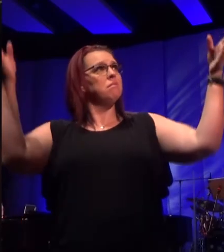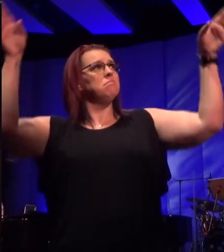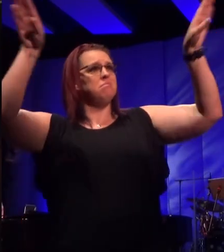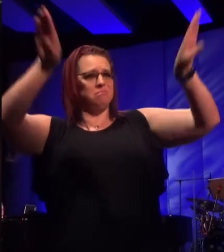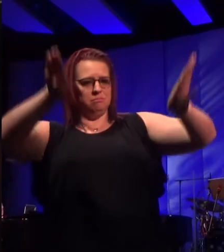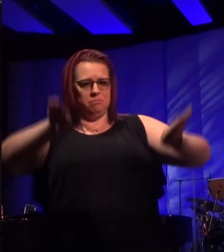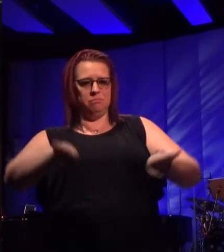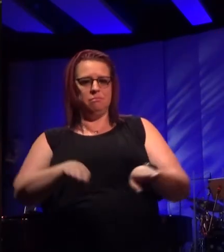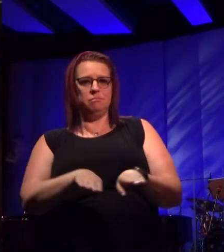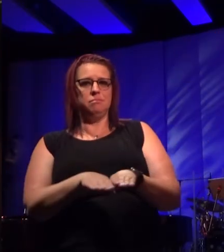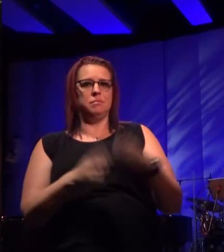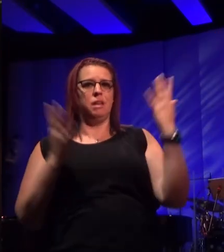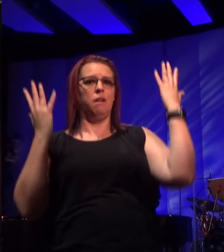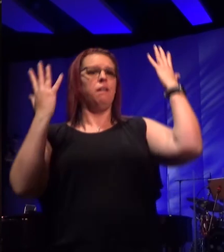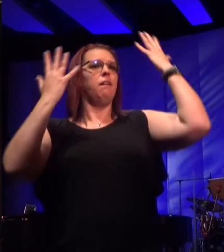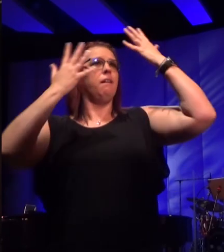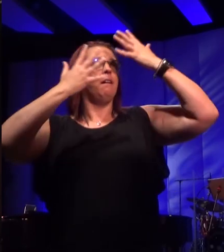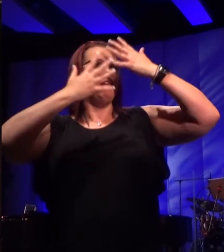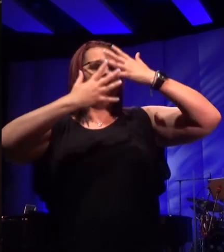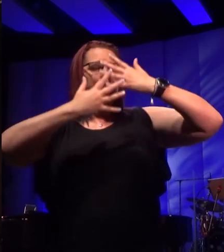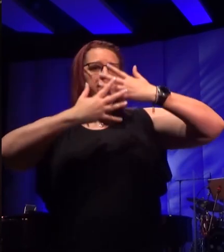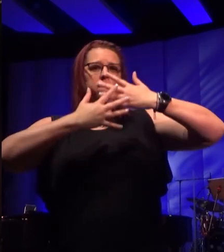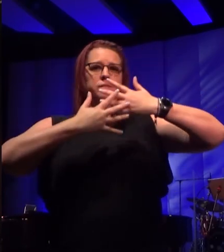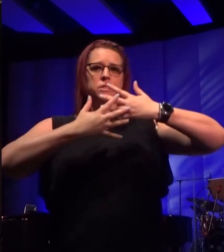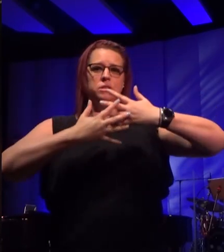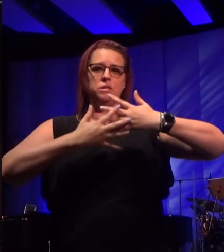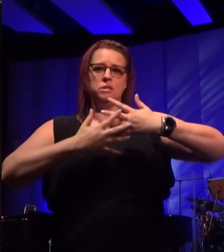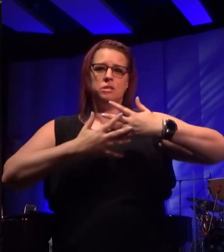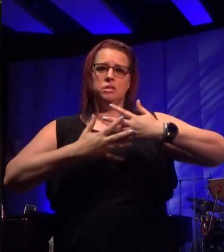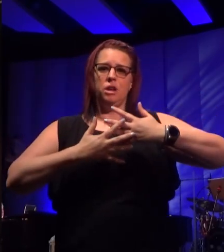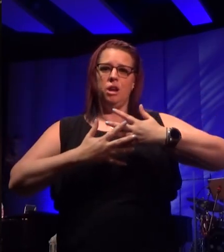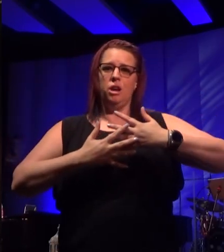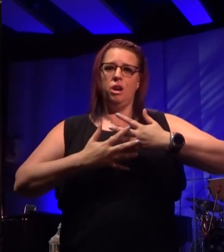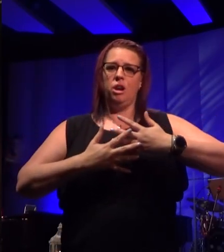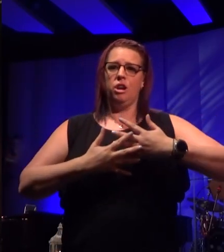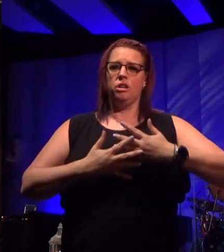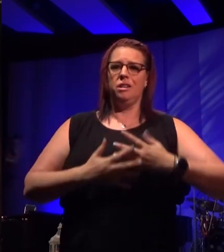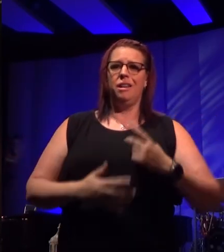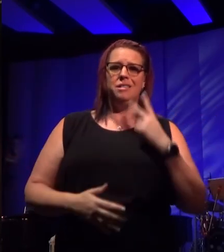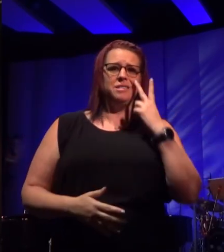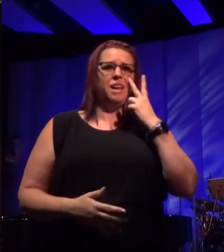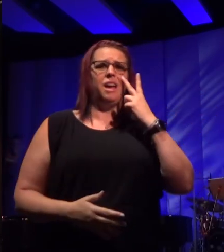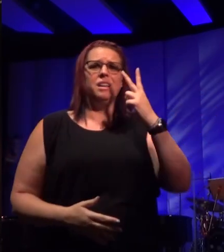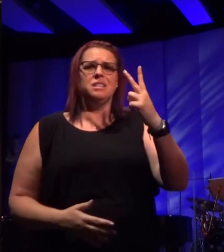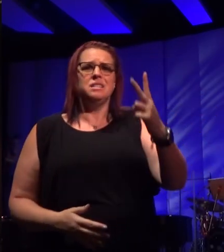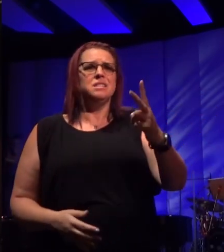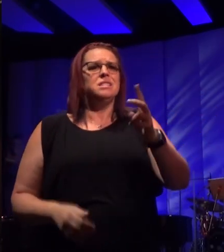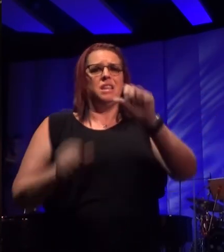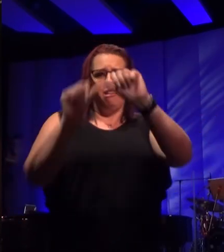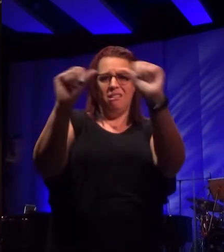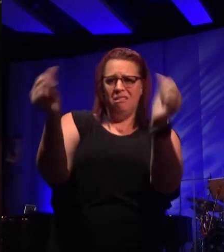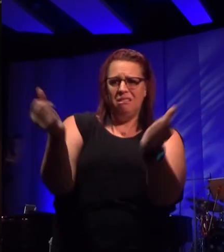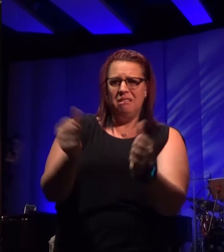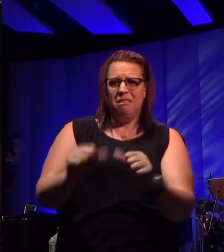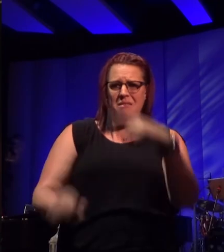through the valley in the shadow of death,